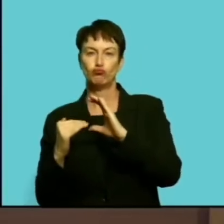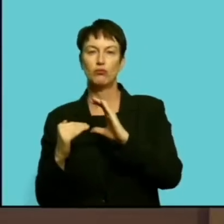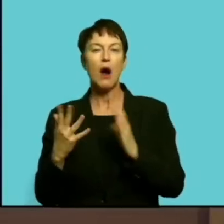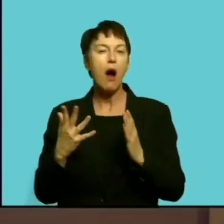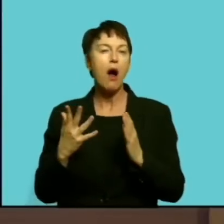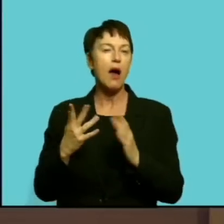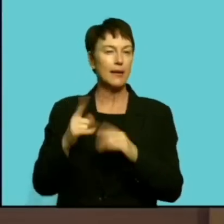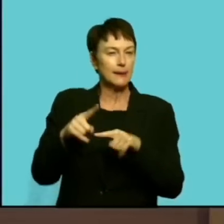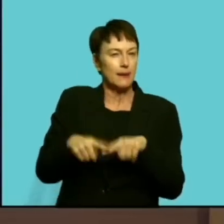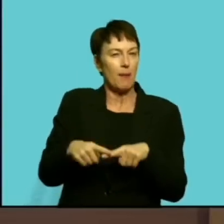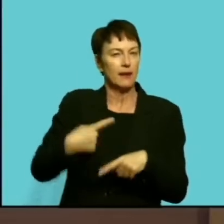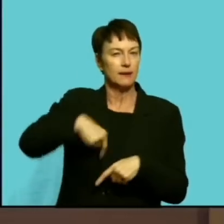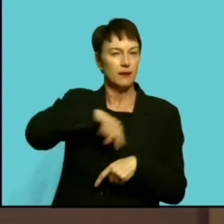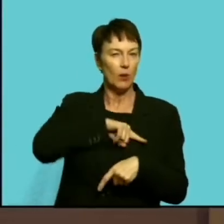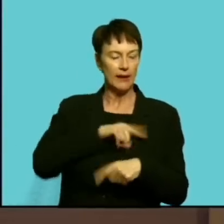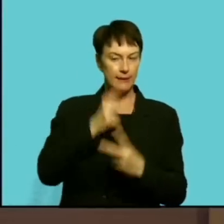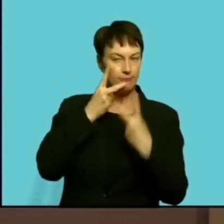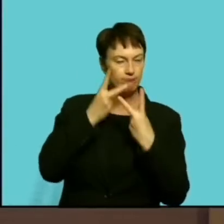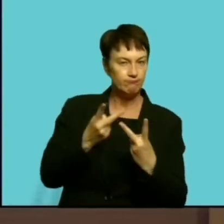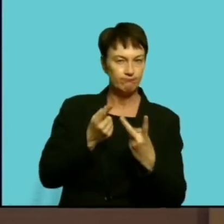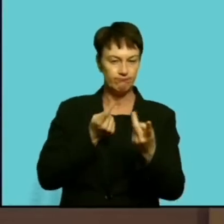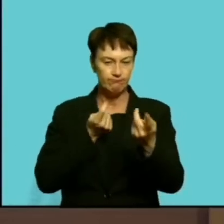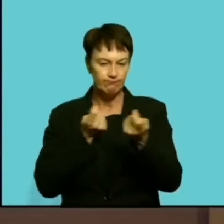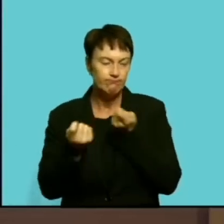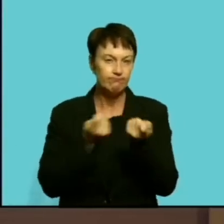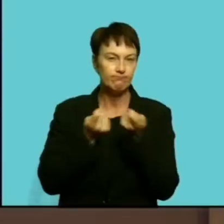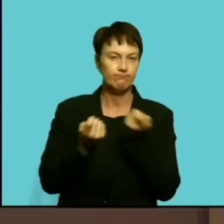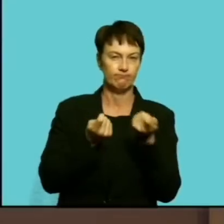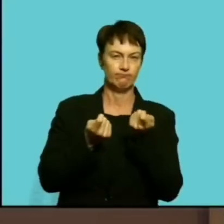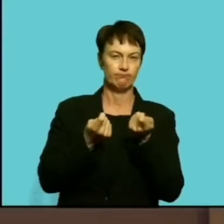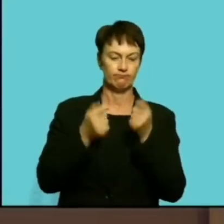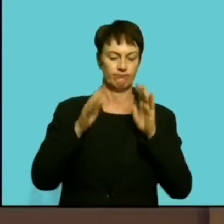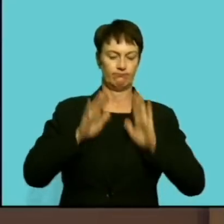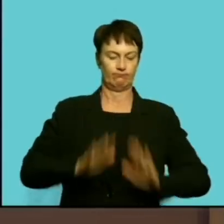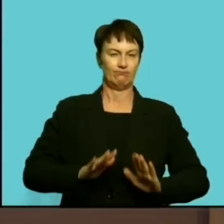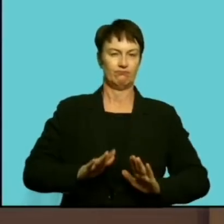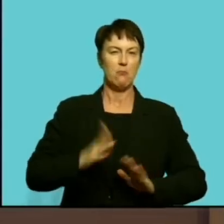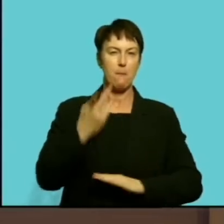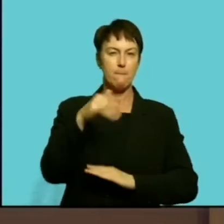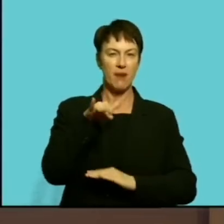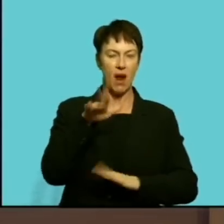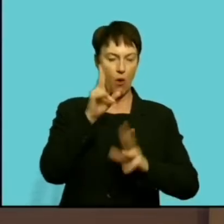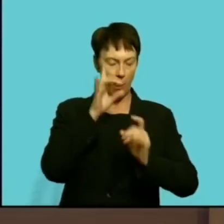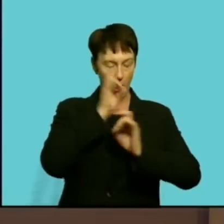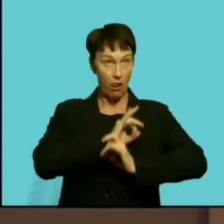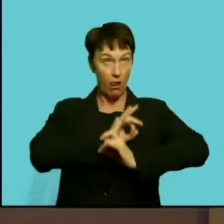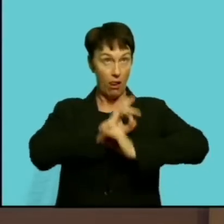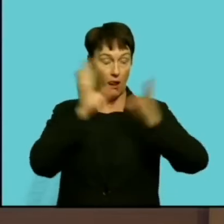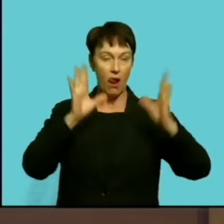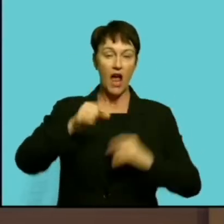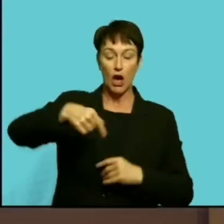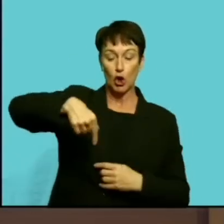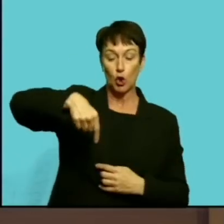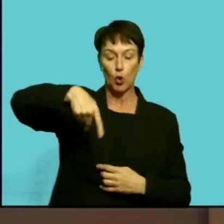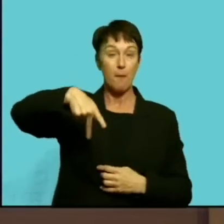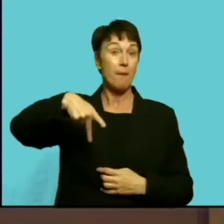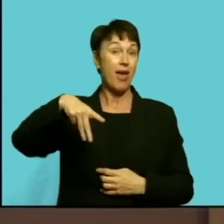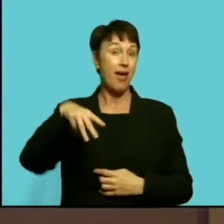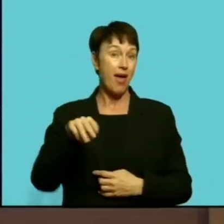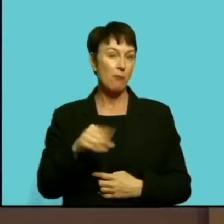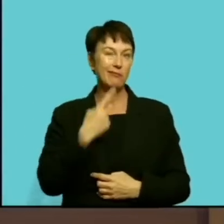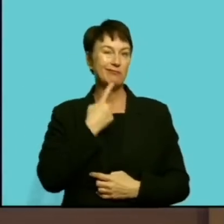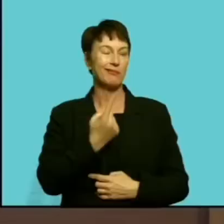trajectory indicated by the bank's quarterly projection model.